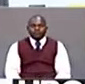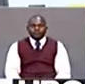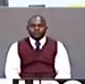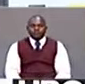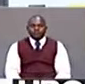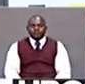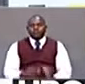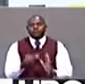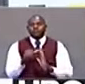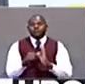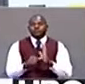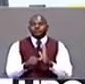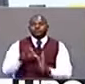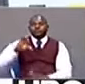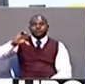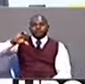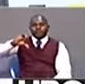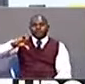Item number